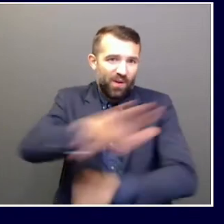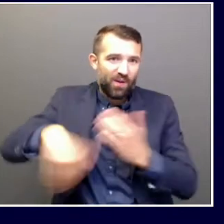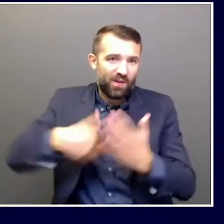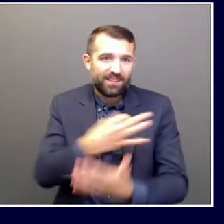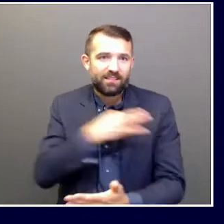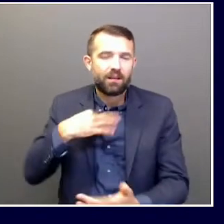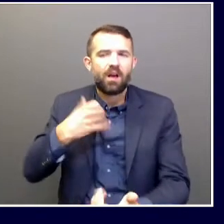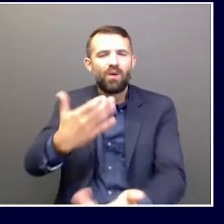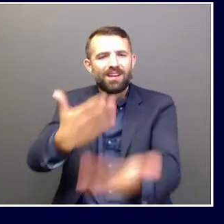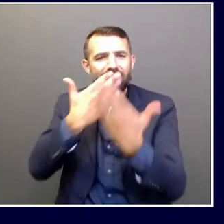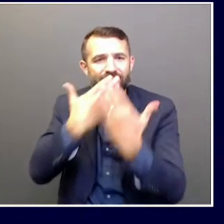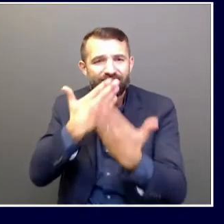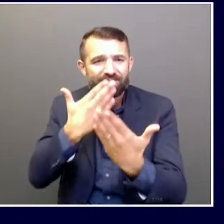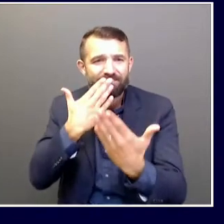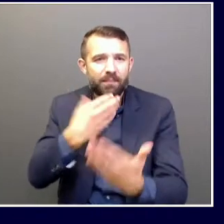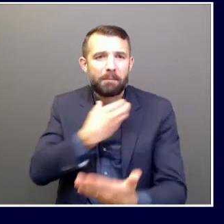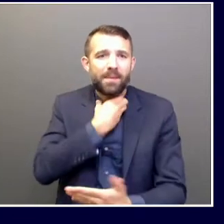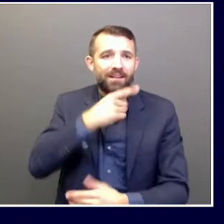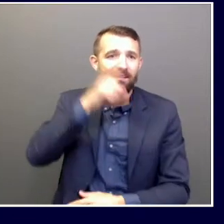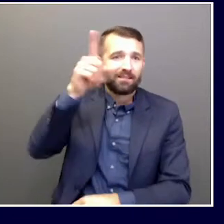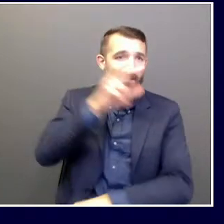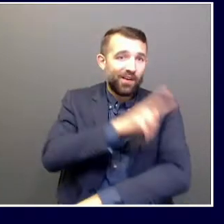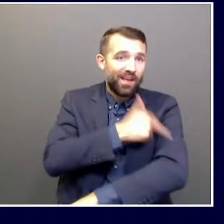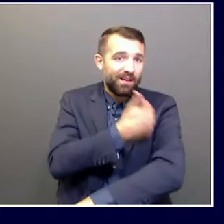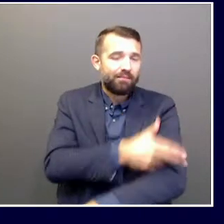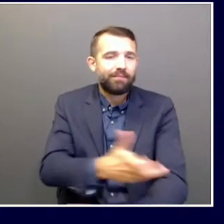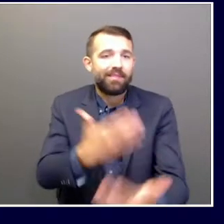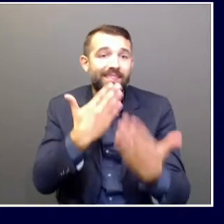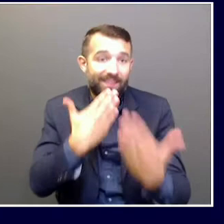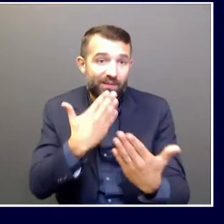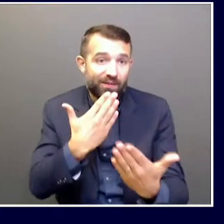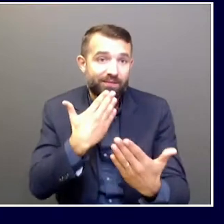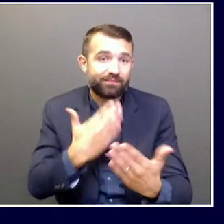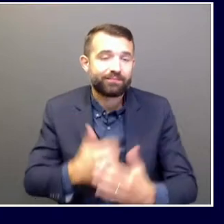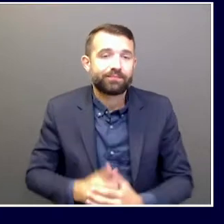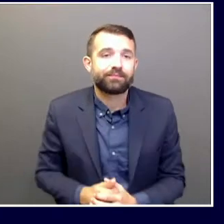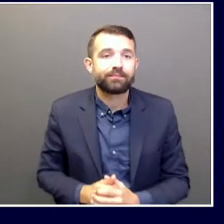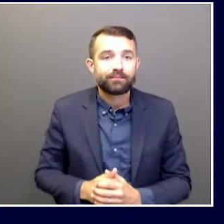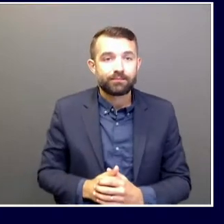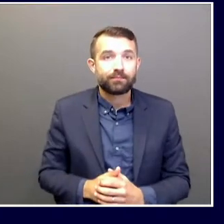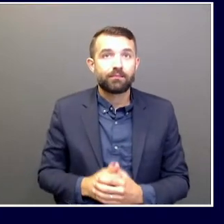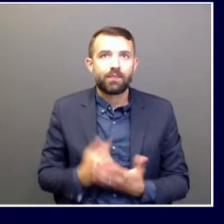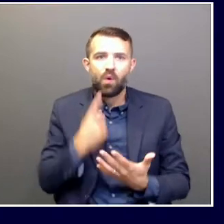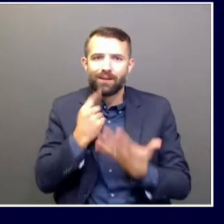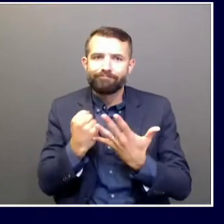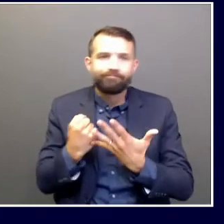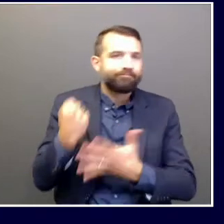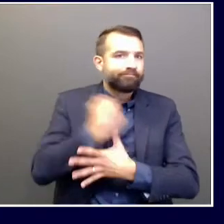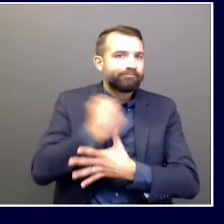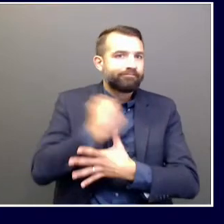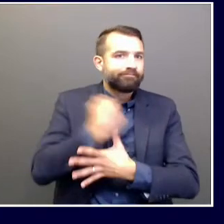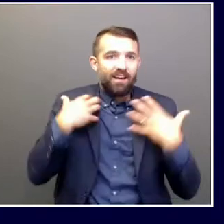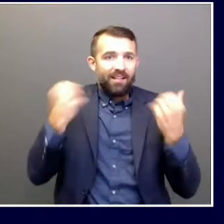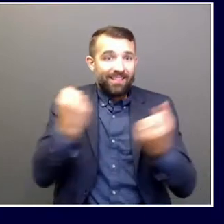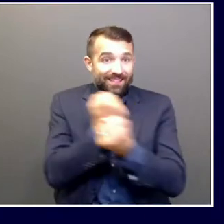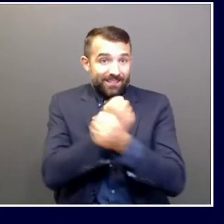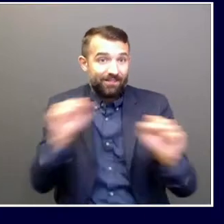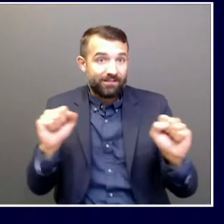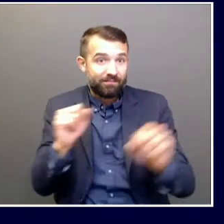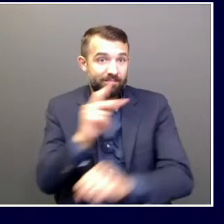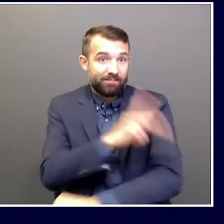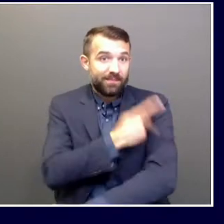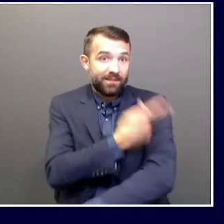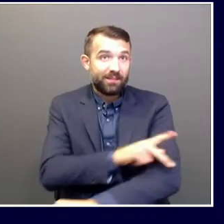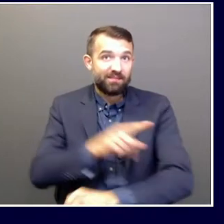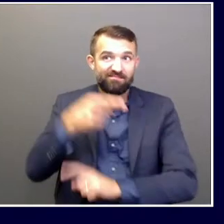Hospital. Thank you for putting the health and safety of others and your patients first. That's important